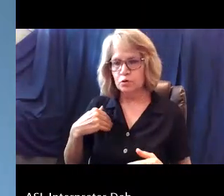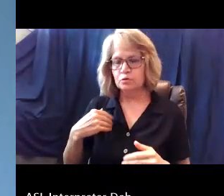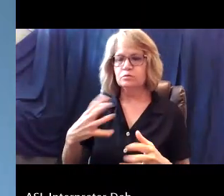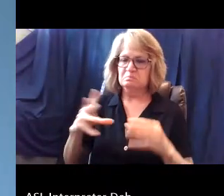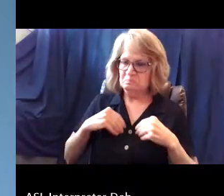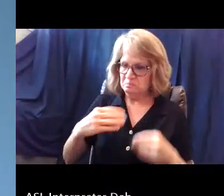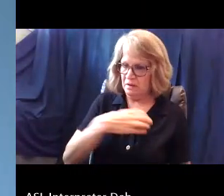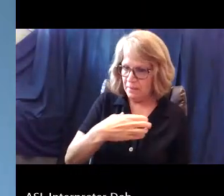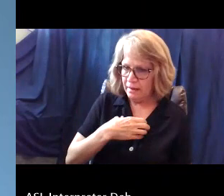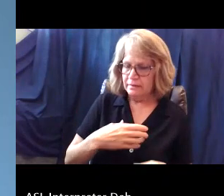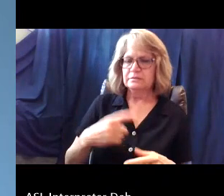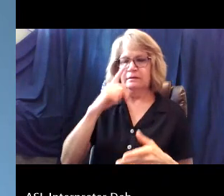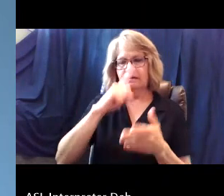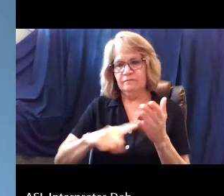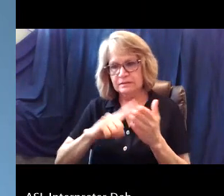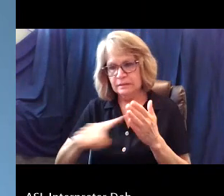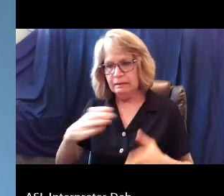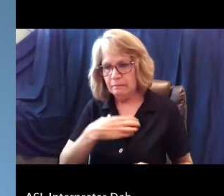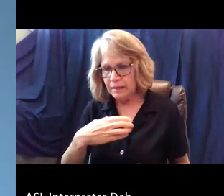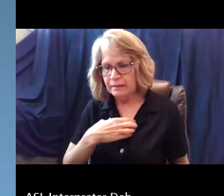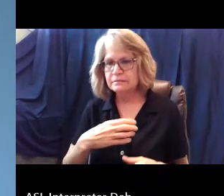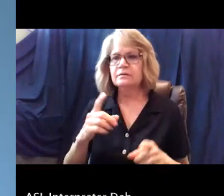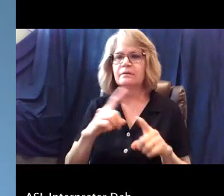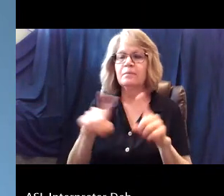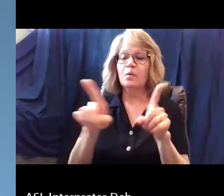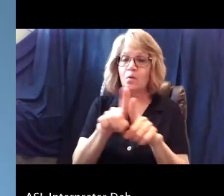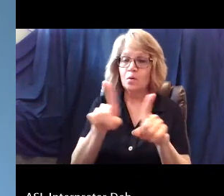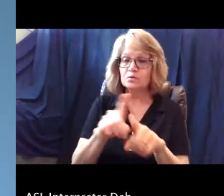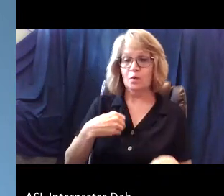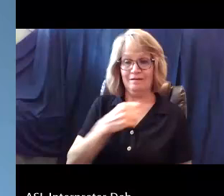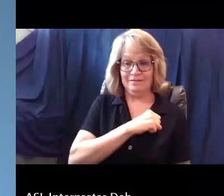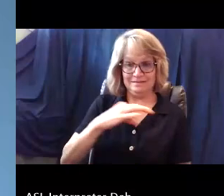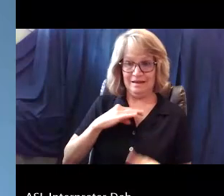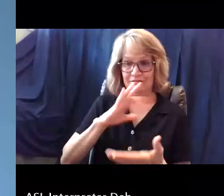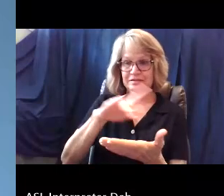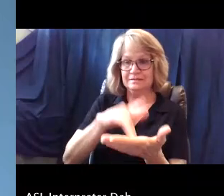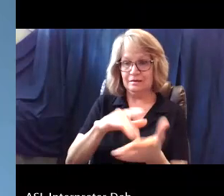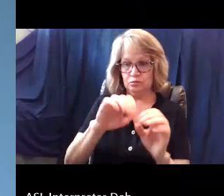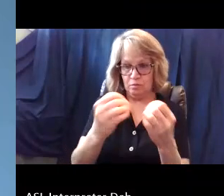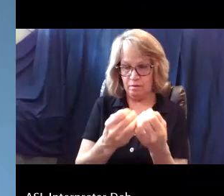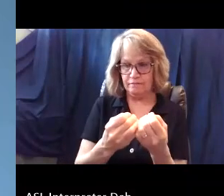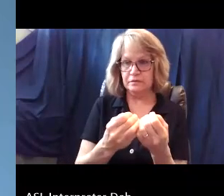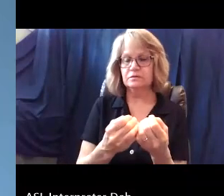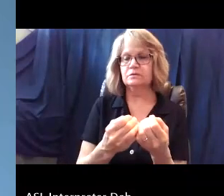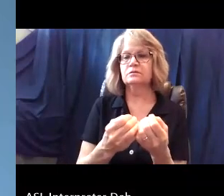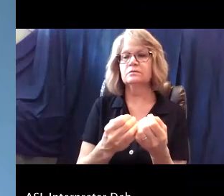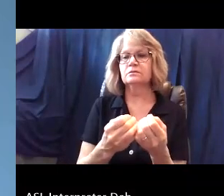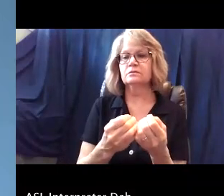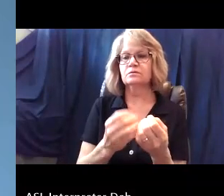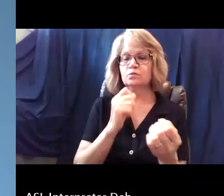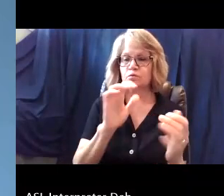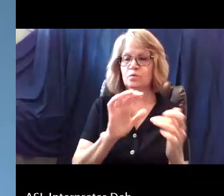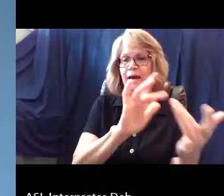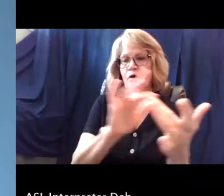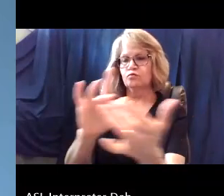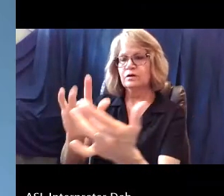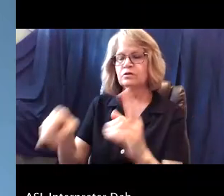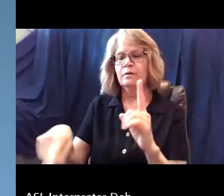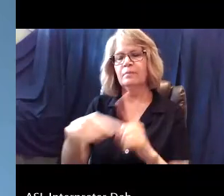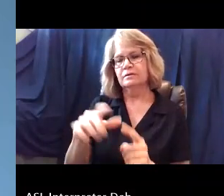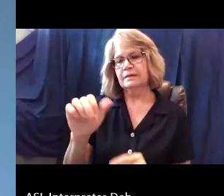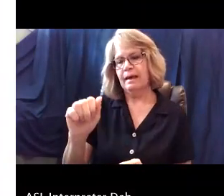that investigate those complaints. But we also have staff in our central office that does outreach and administrative functions